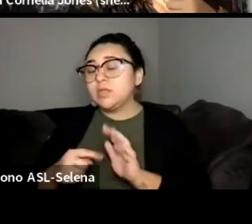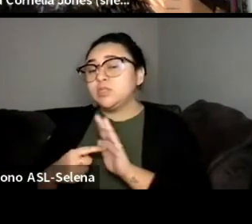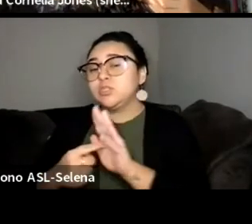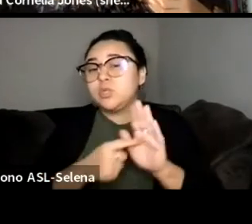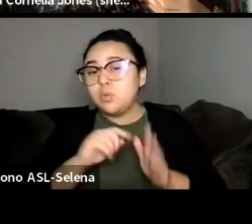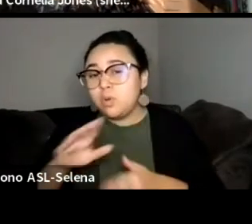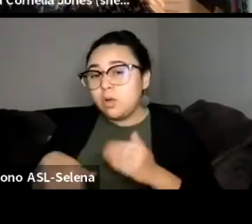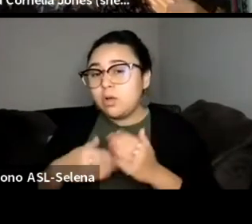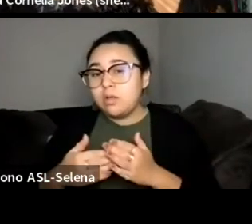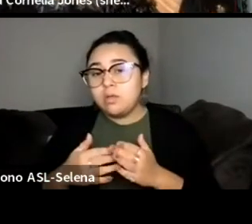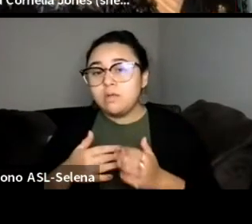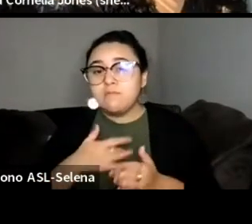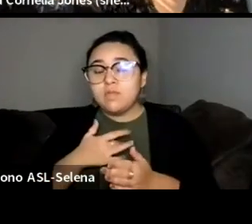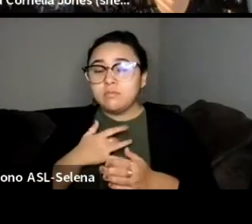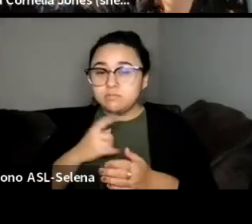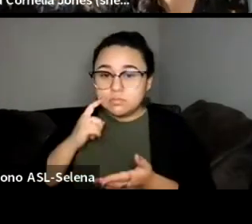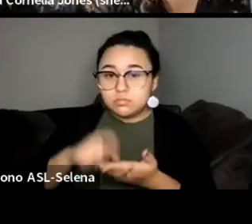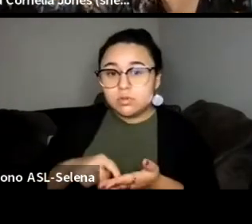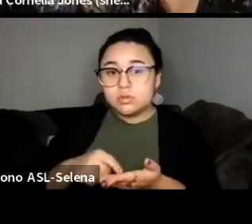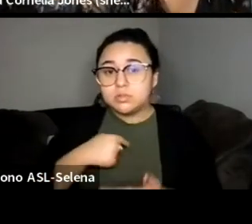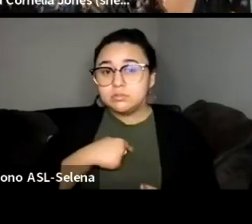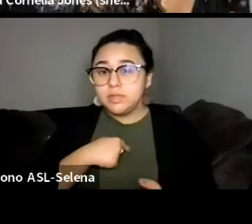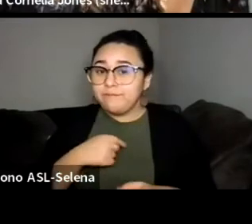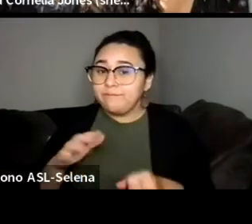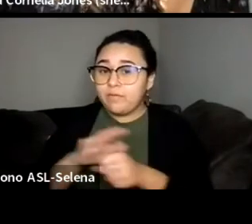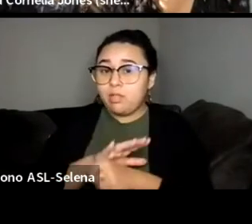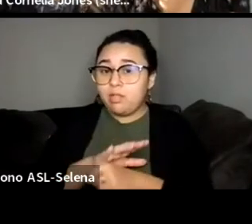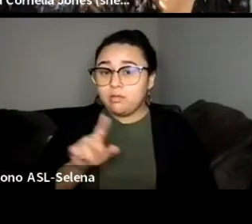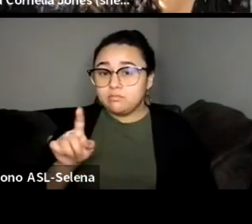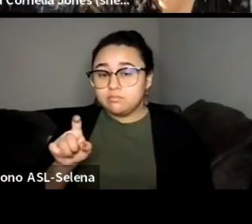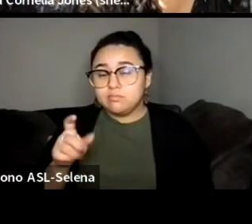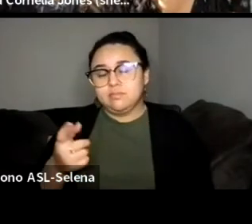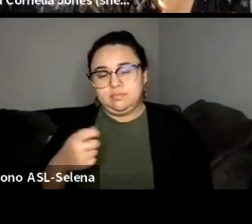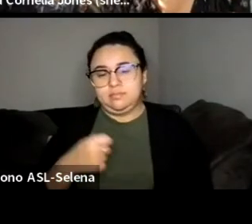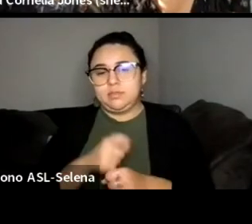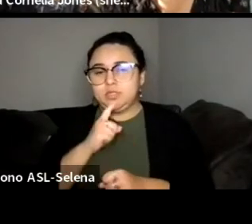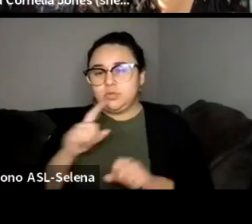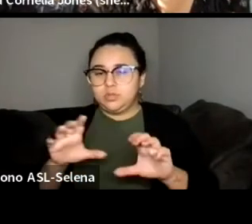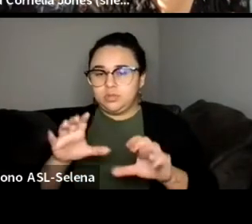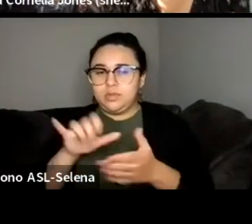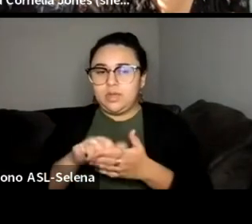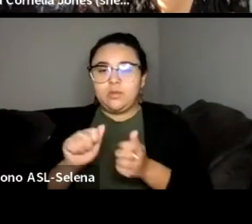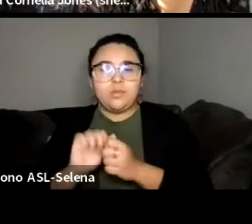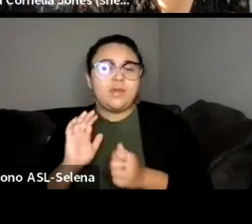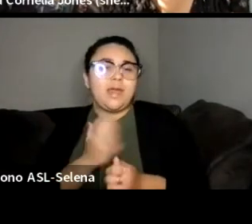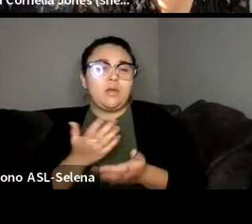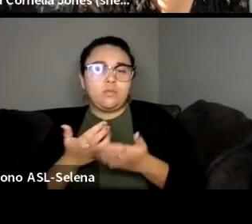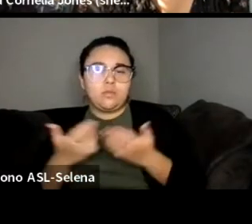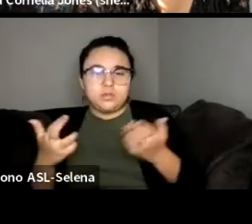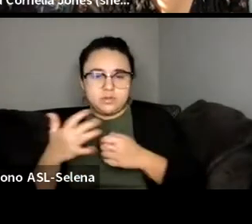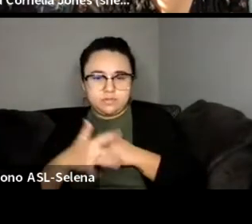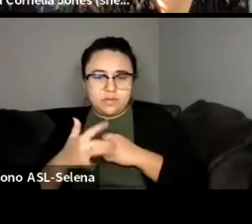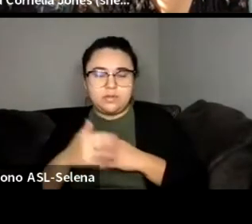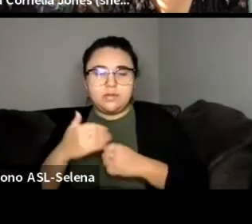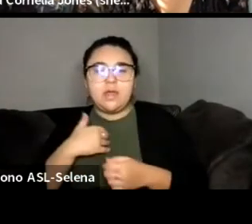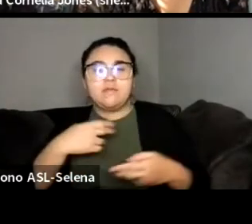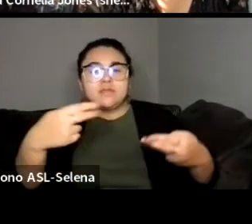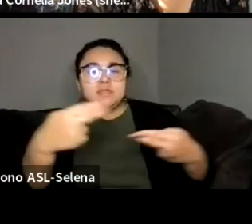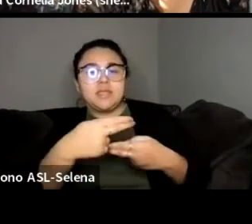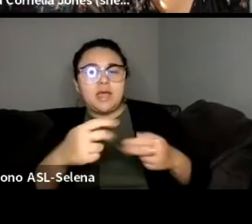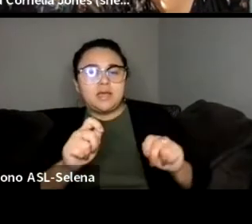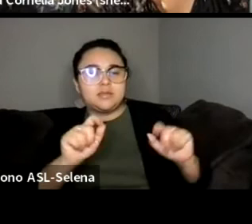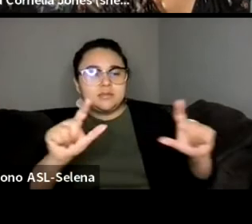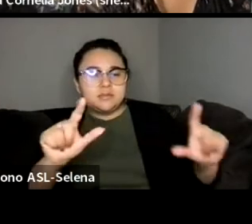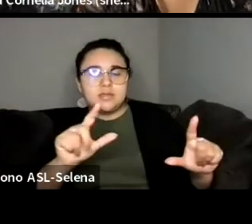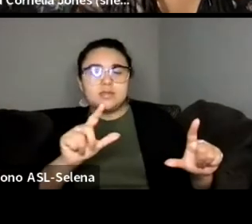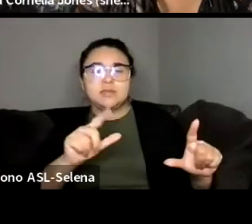all of them are being held? And we just want to make sure we do that with hard resources like slide decks that tell you about